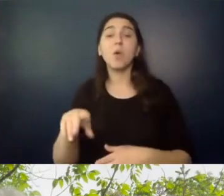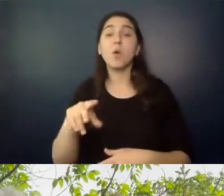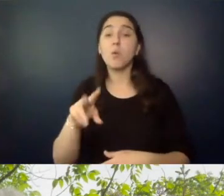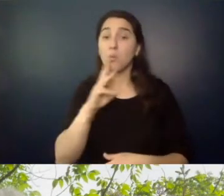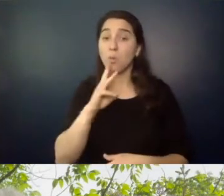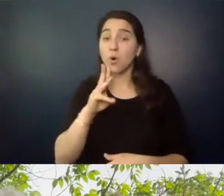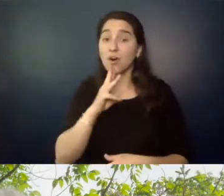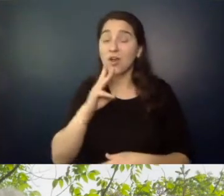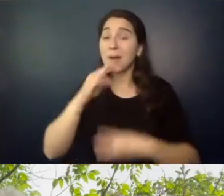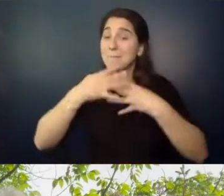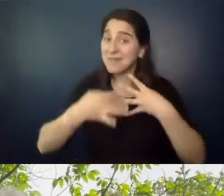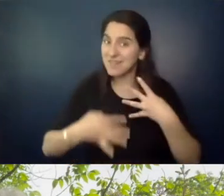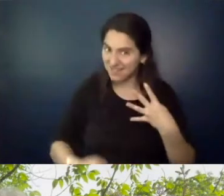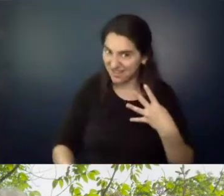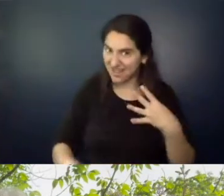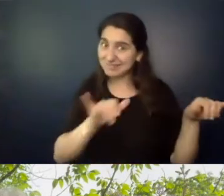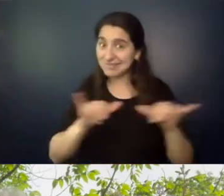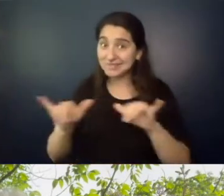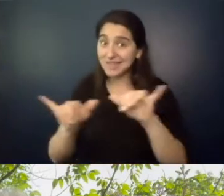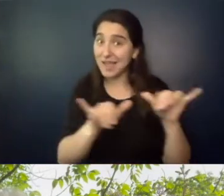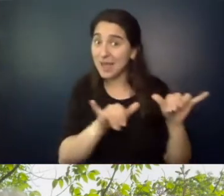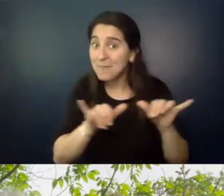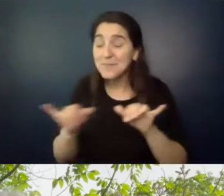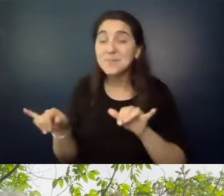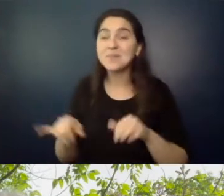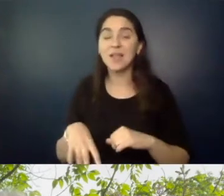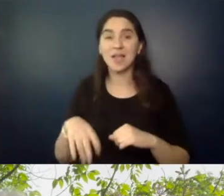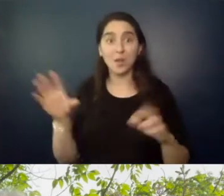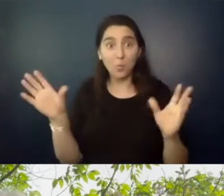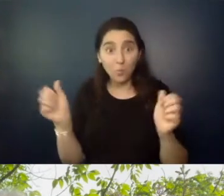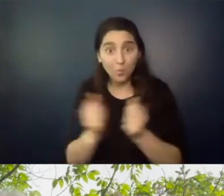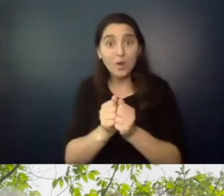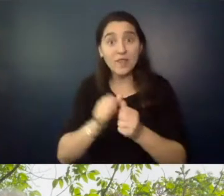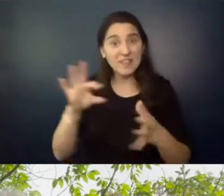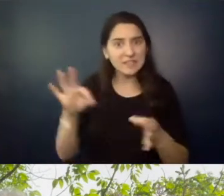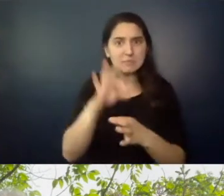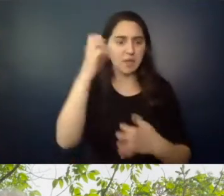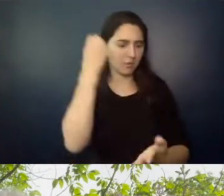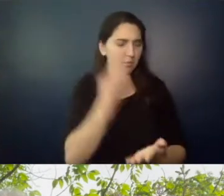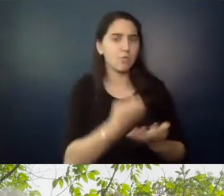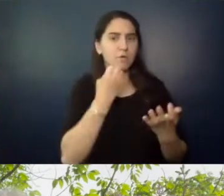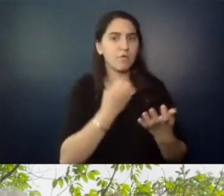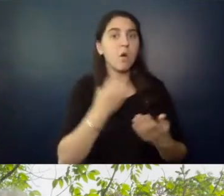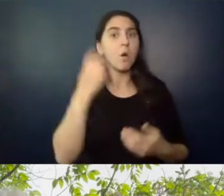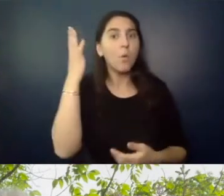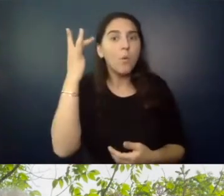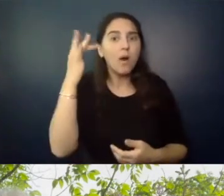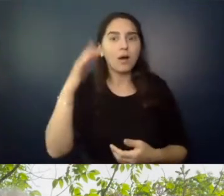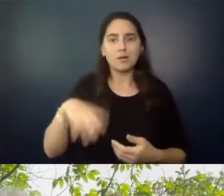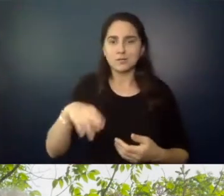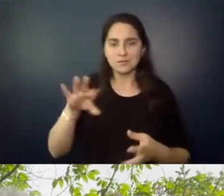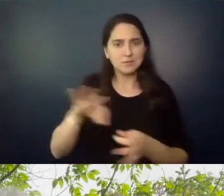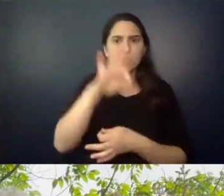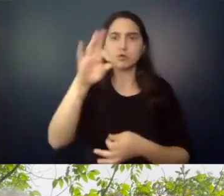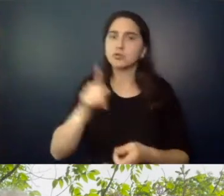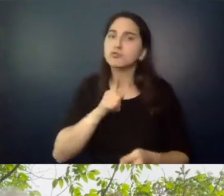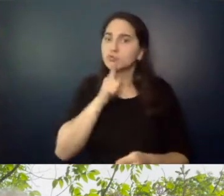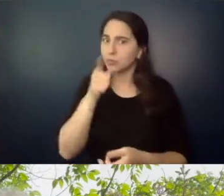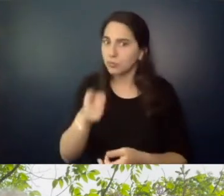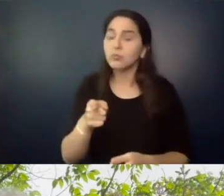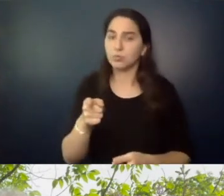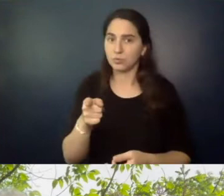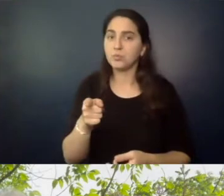water only, but by water and blood. And it is the Spirit who testifies, because